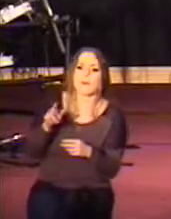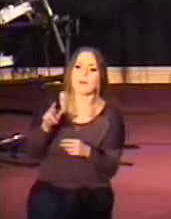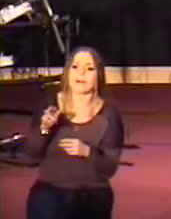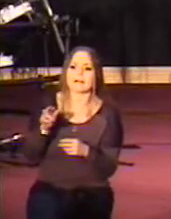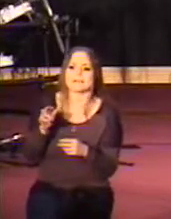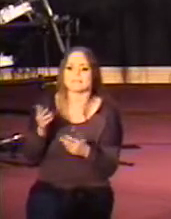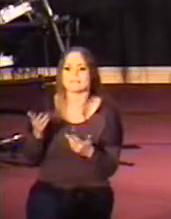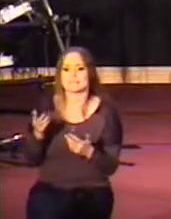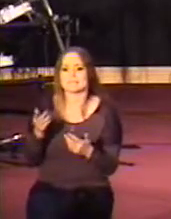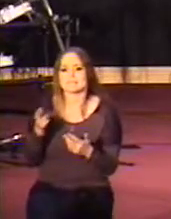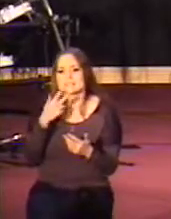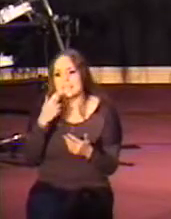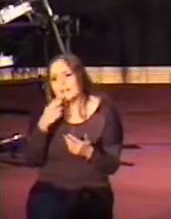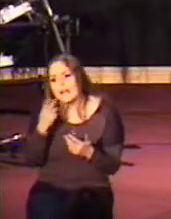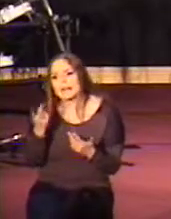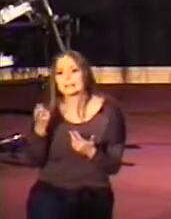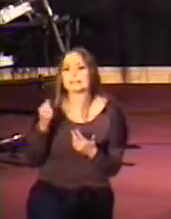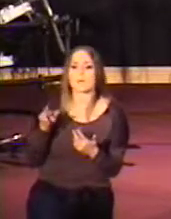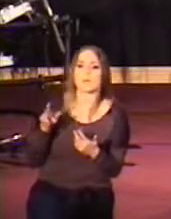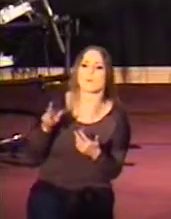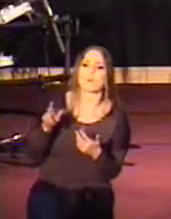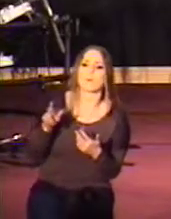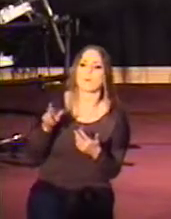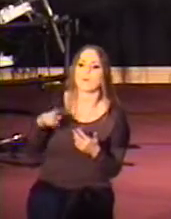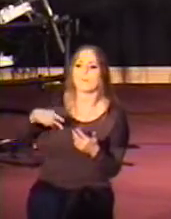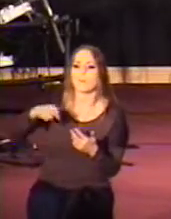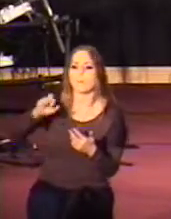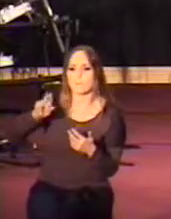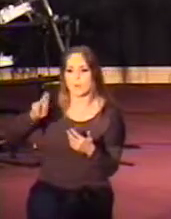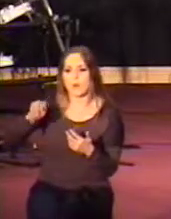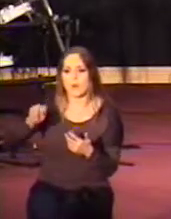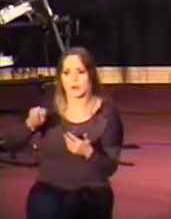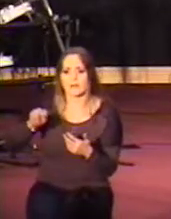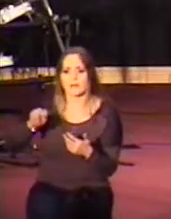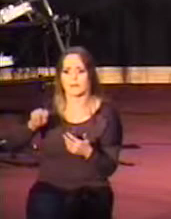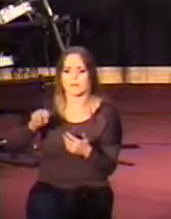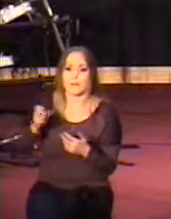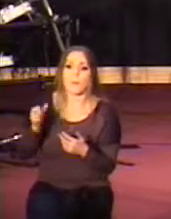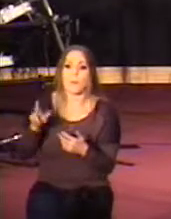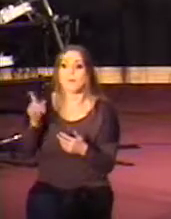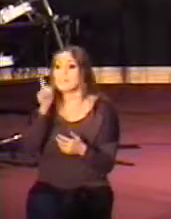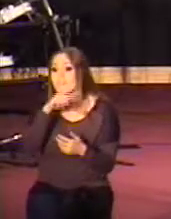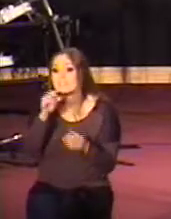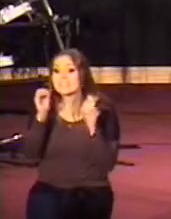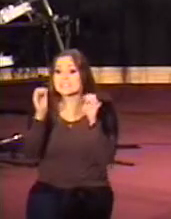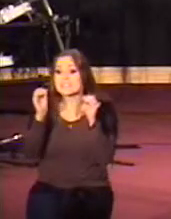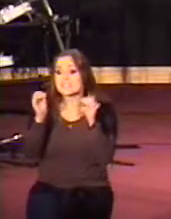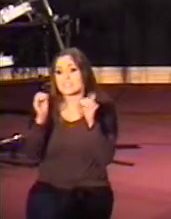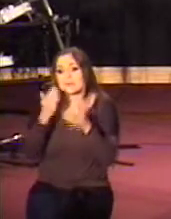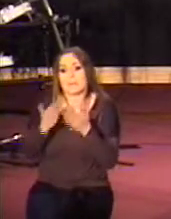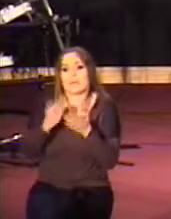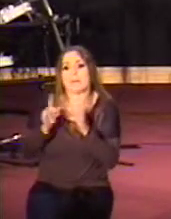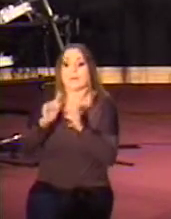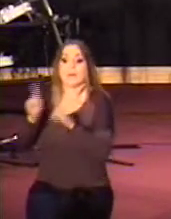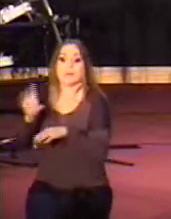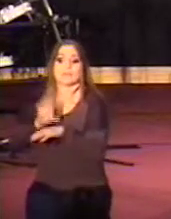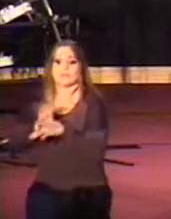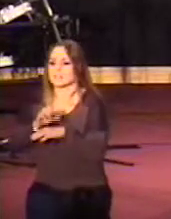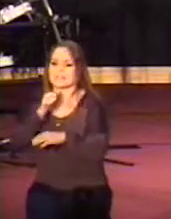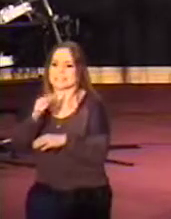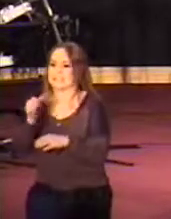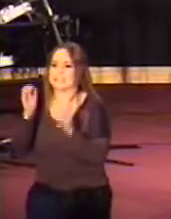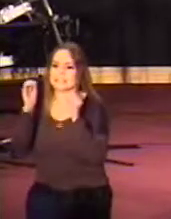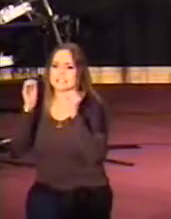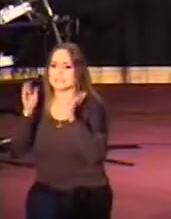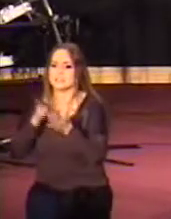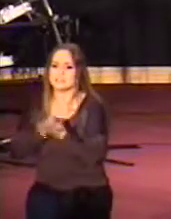tobacco, maybe online pornography, and maybe false doctrines. Maybe you're going to go to a church that doesn't teach the truth because